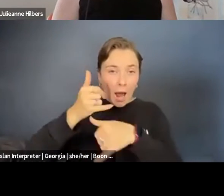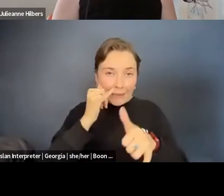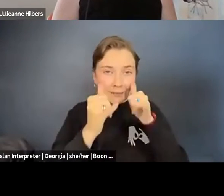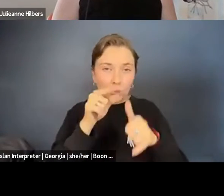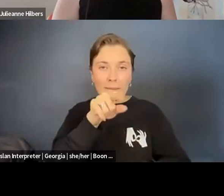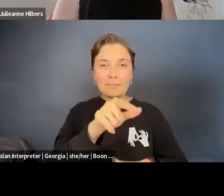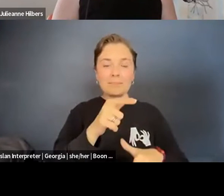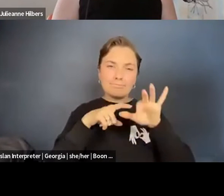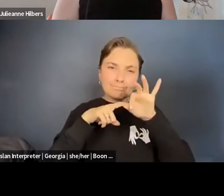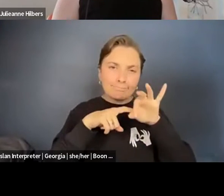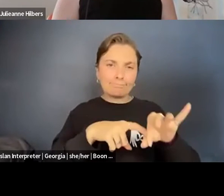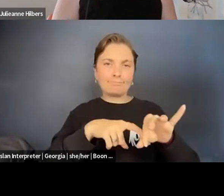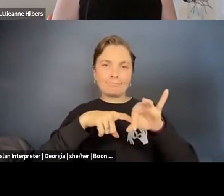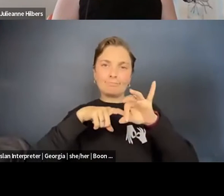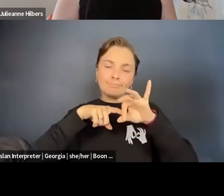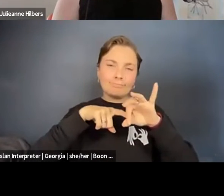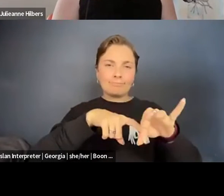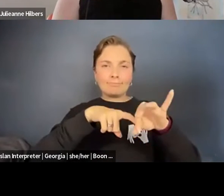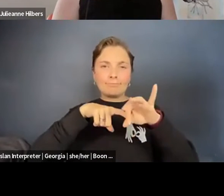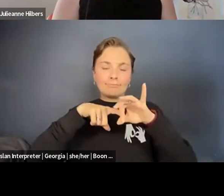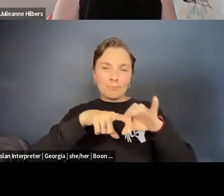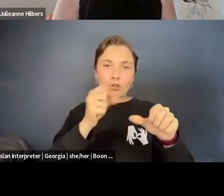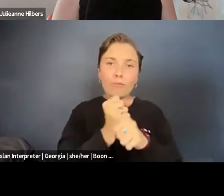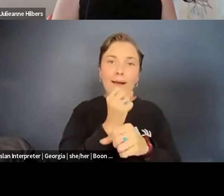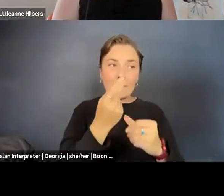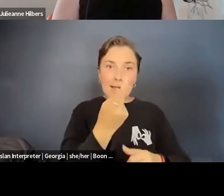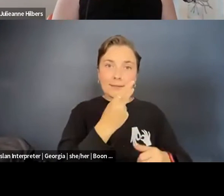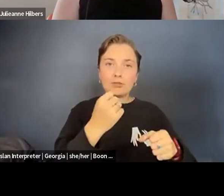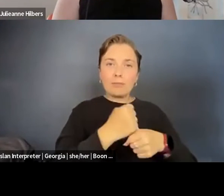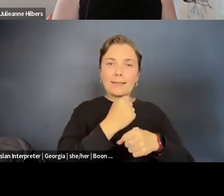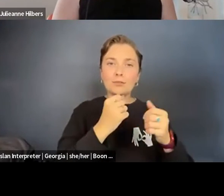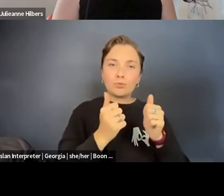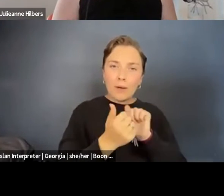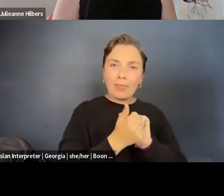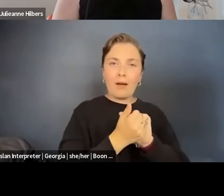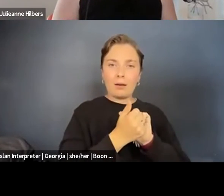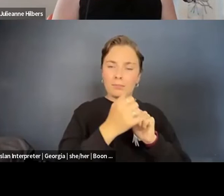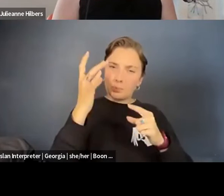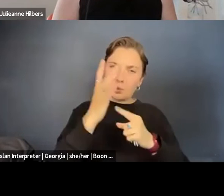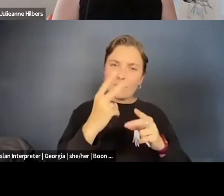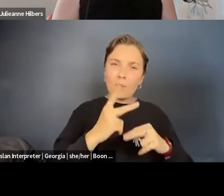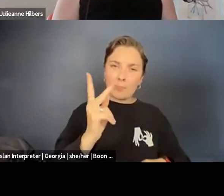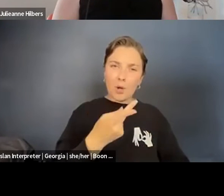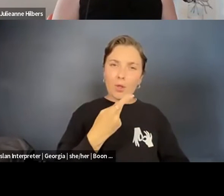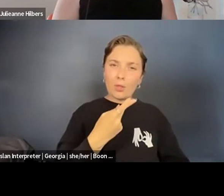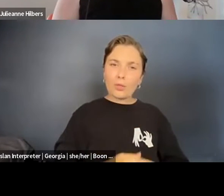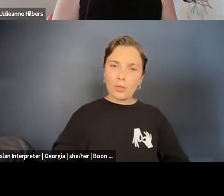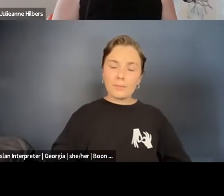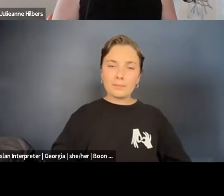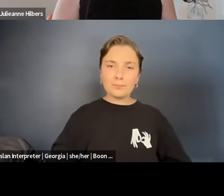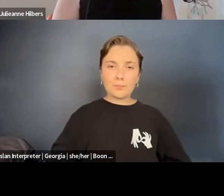and asking him questions and creating something together was quite important for both of us, I think.